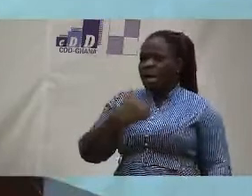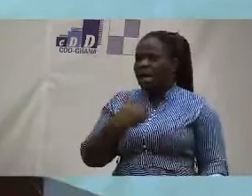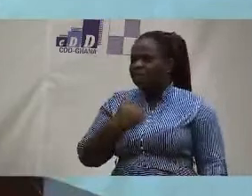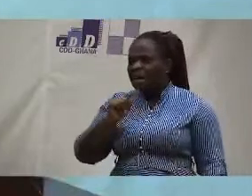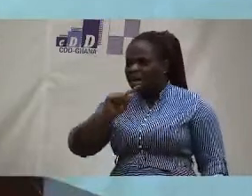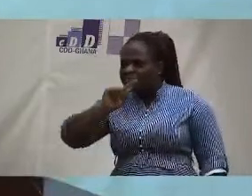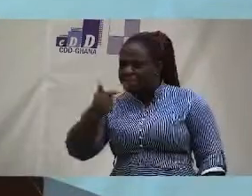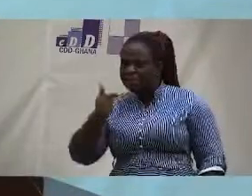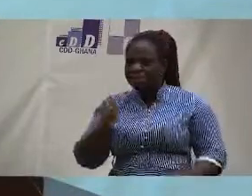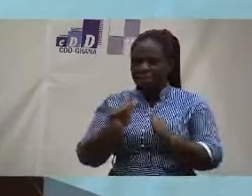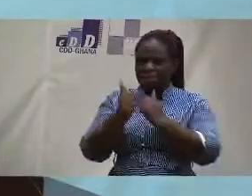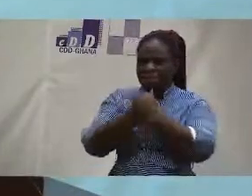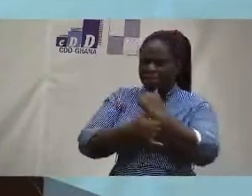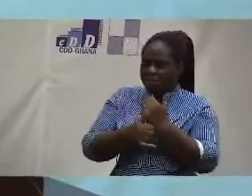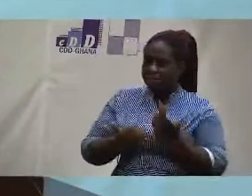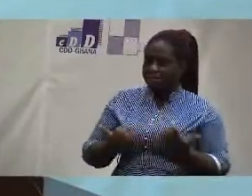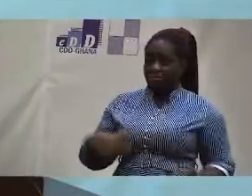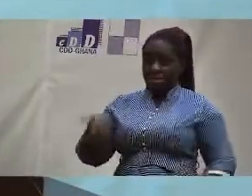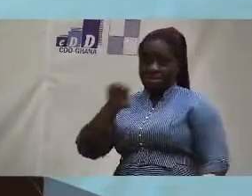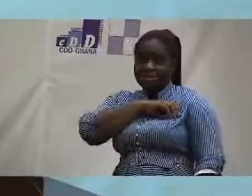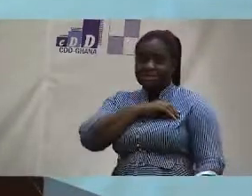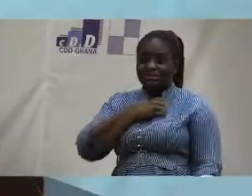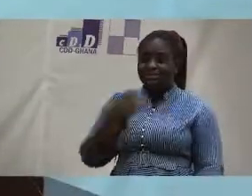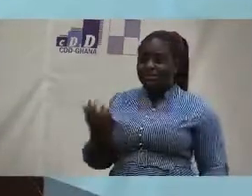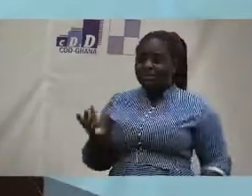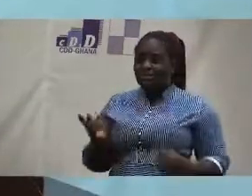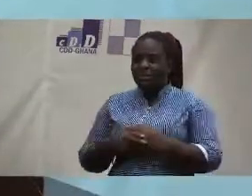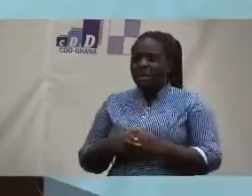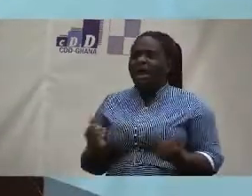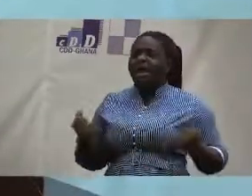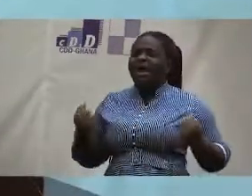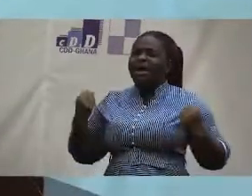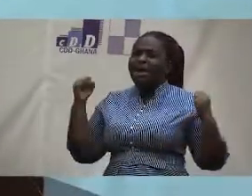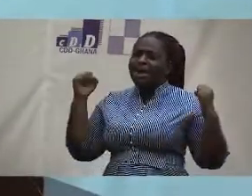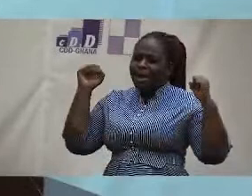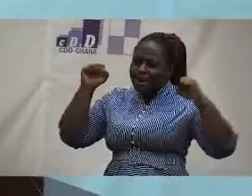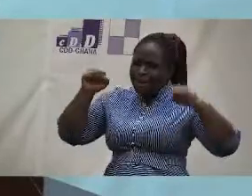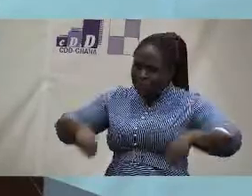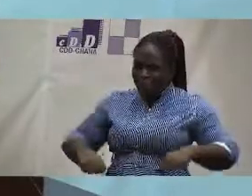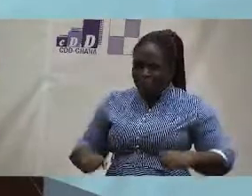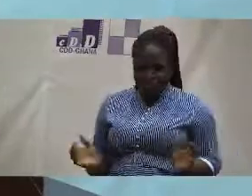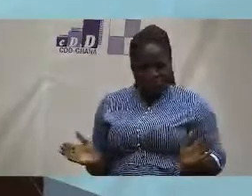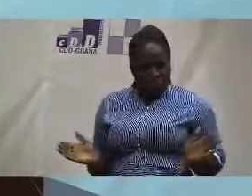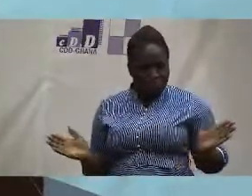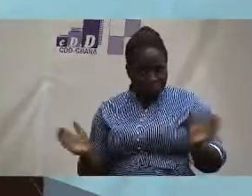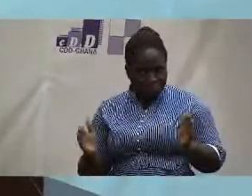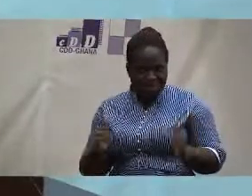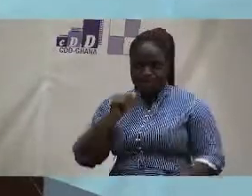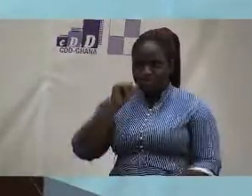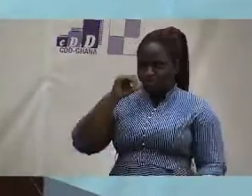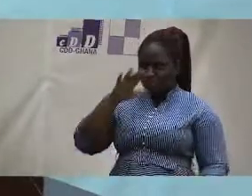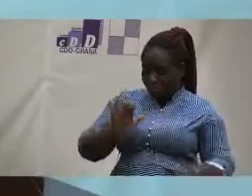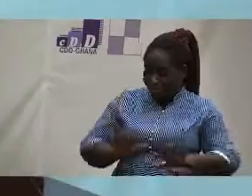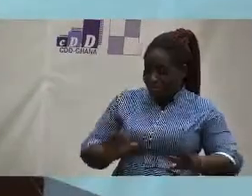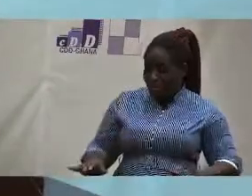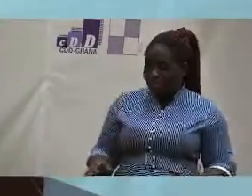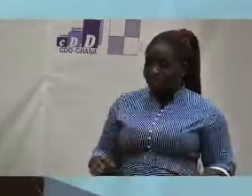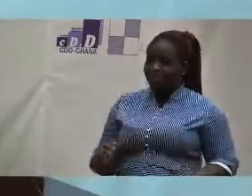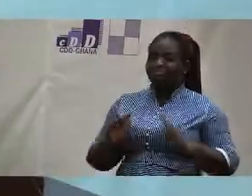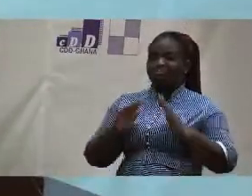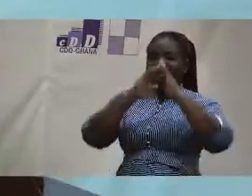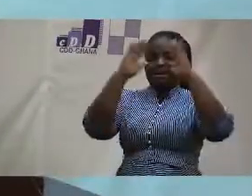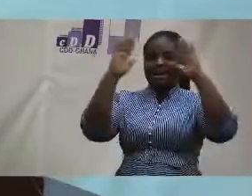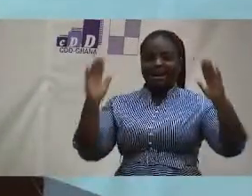Citoyen, the Citizens Broom. We were able to effectively mobilize youth and women to house